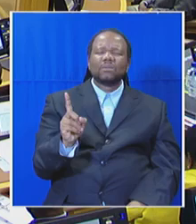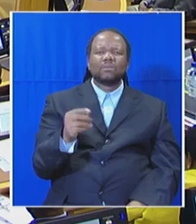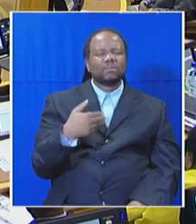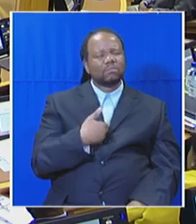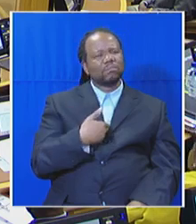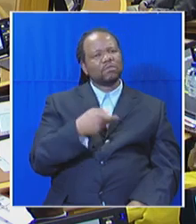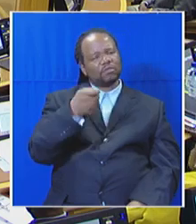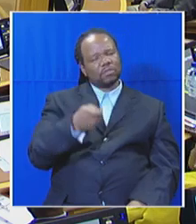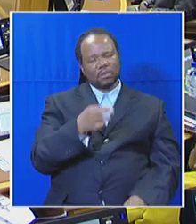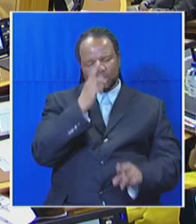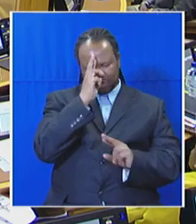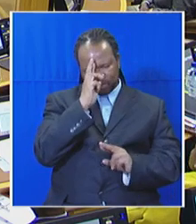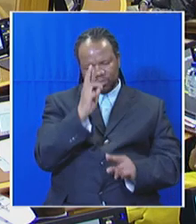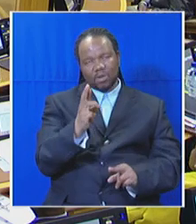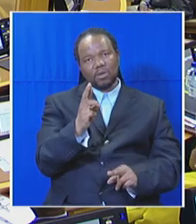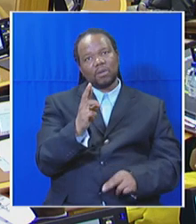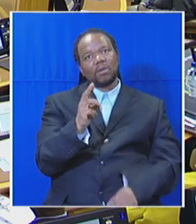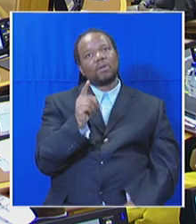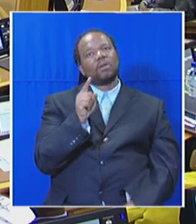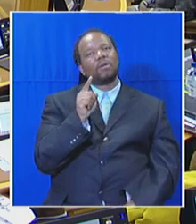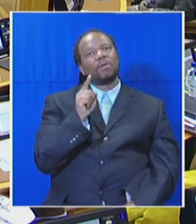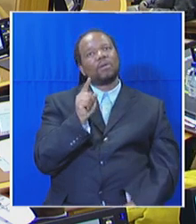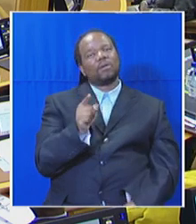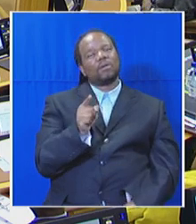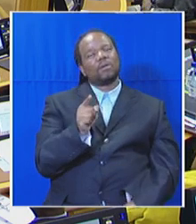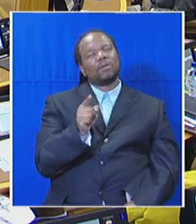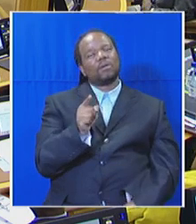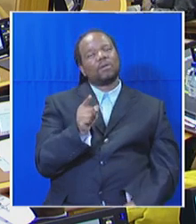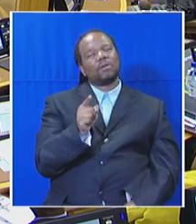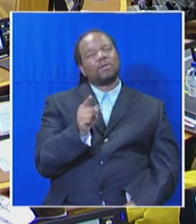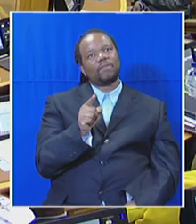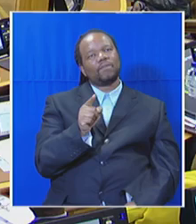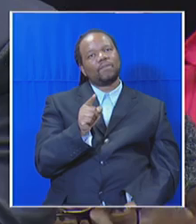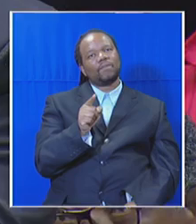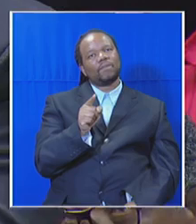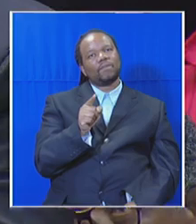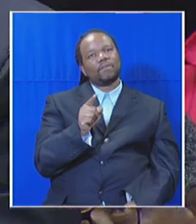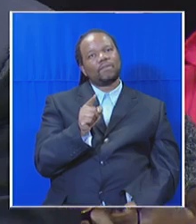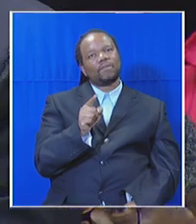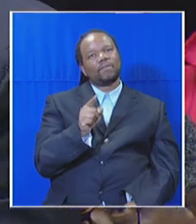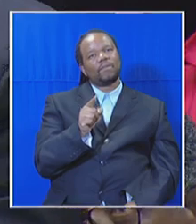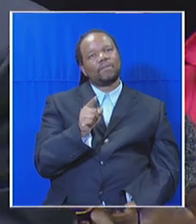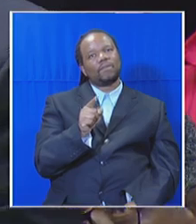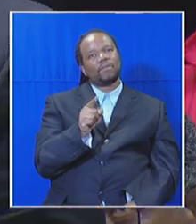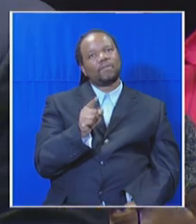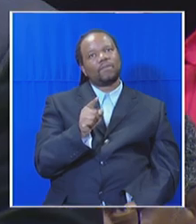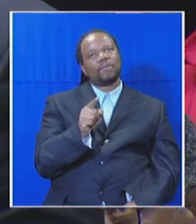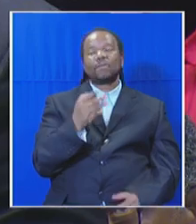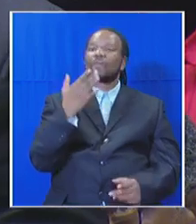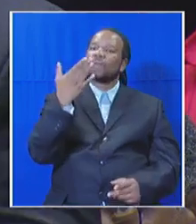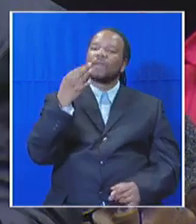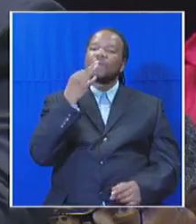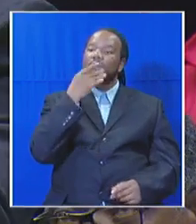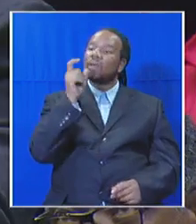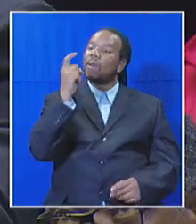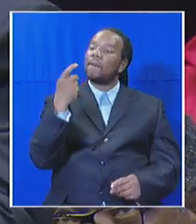What is it? He raised a very important point. And that the President speaks to us